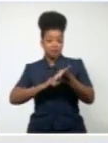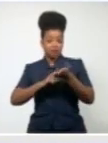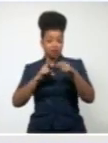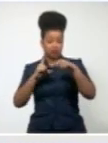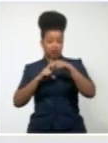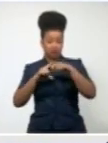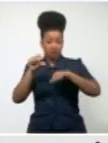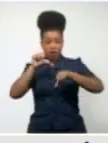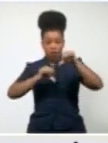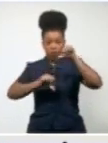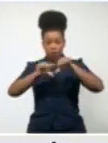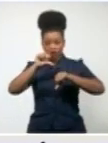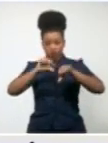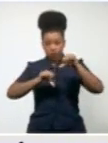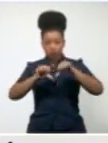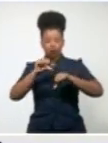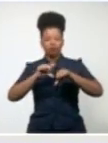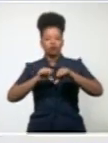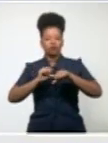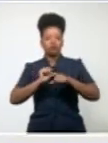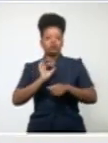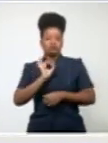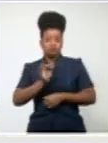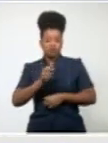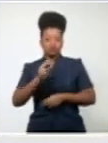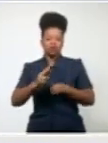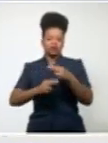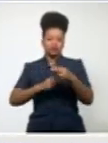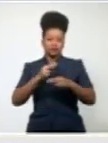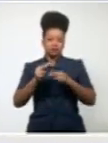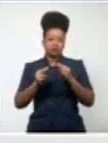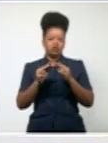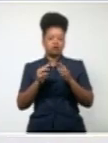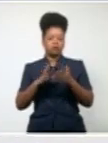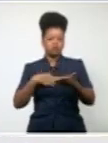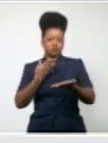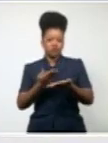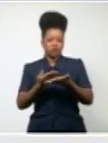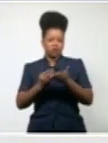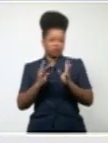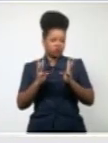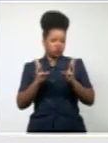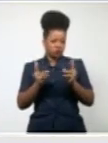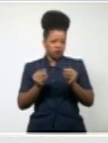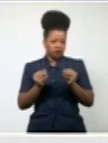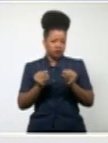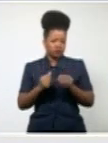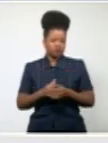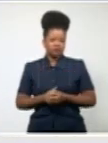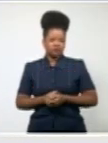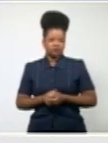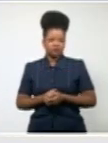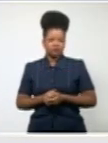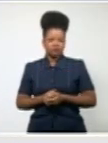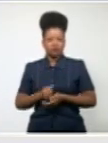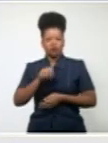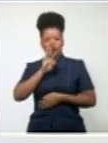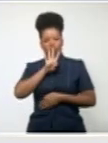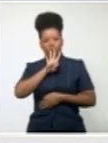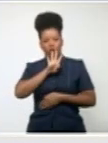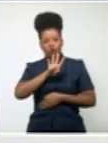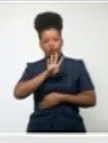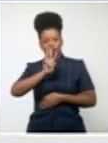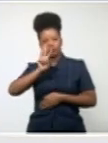In the Pedro Curie Institute of Tropical Medicine, 432 samples were processed.